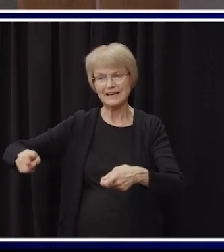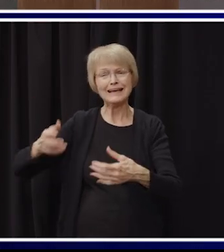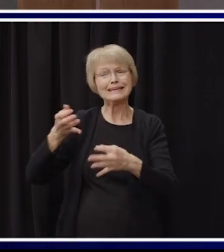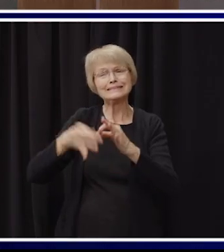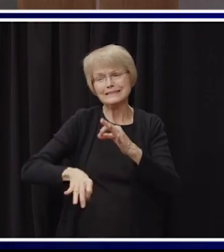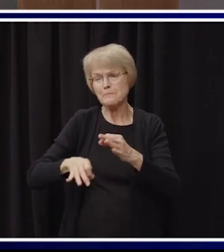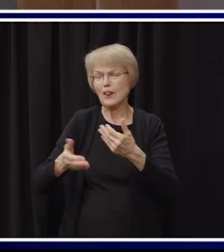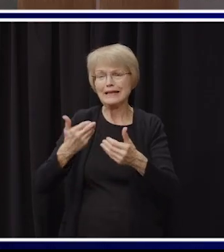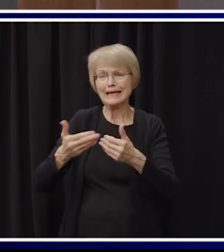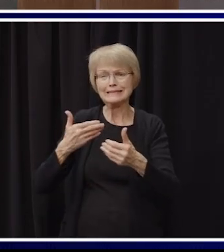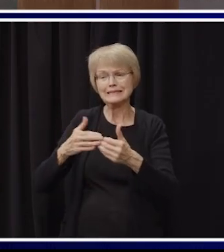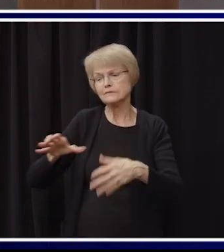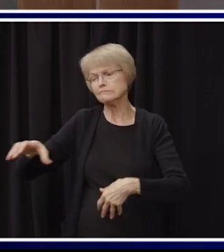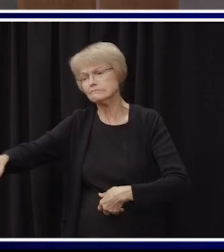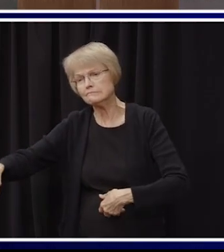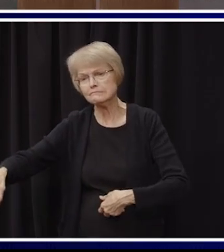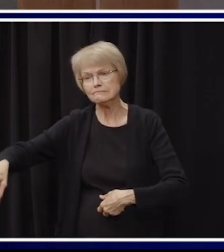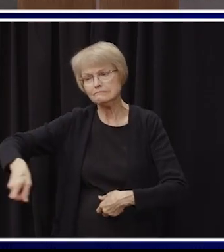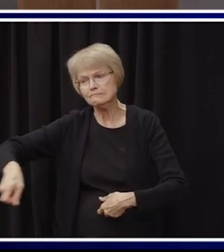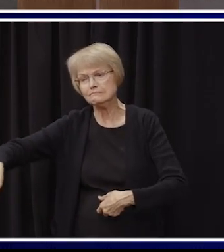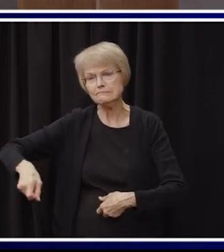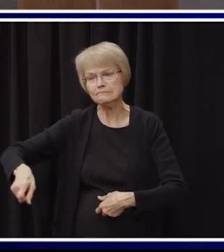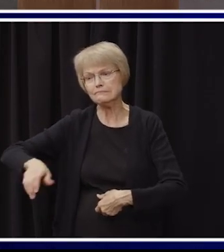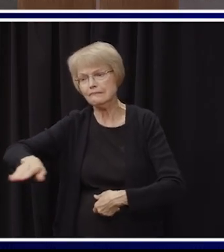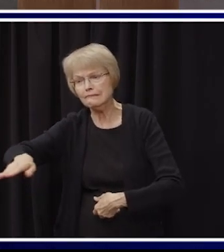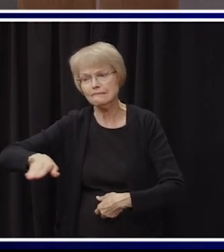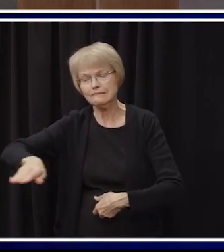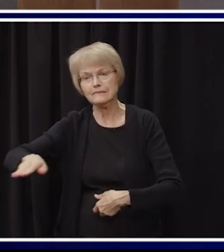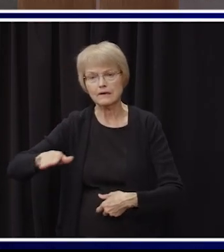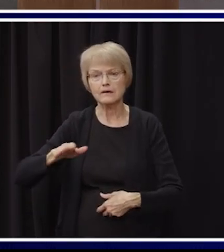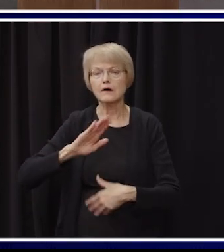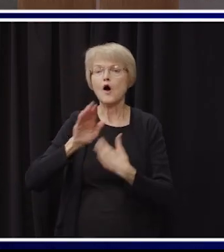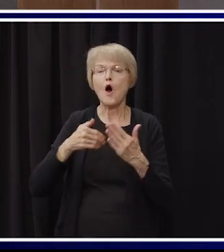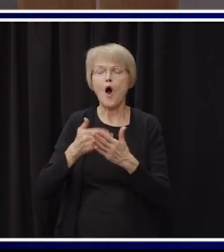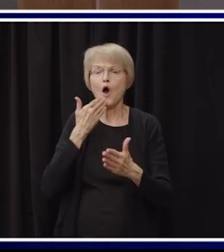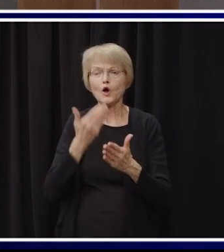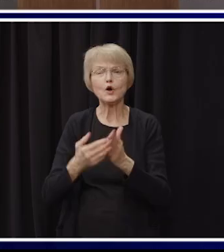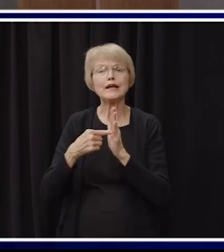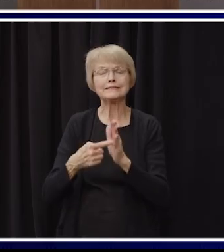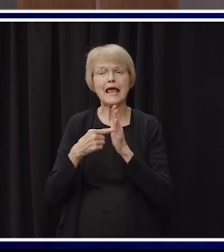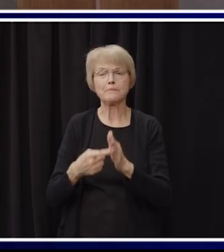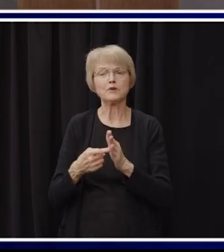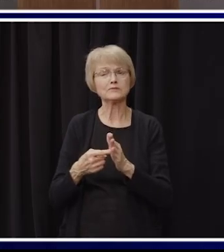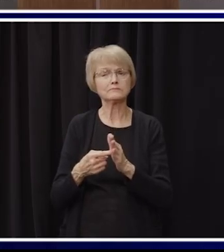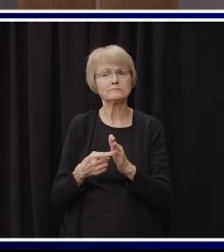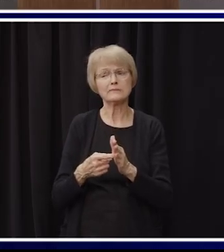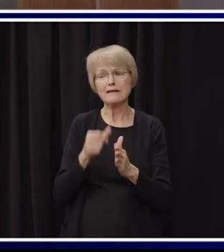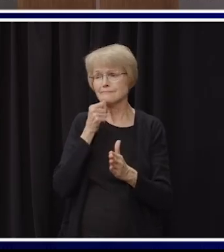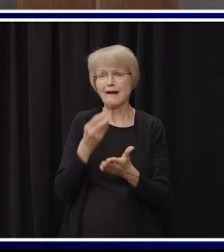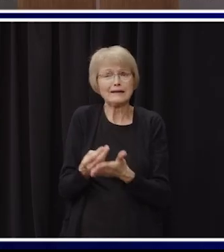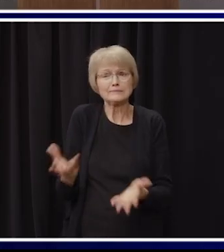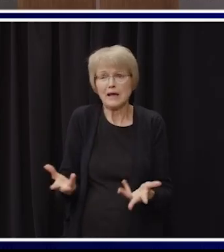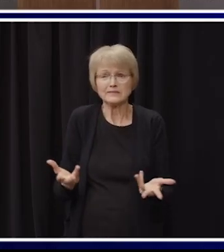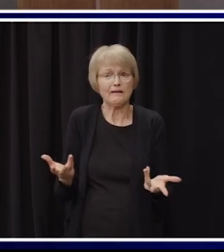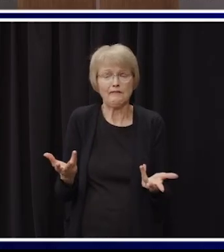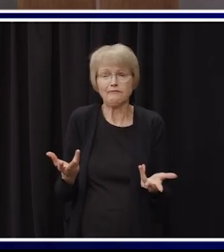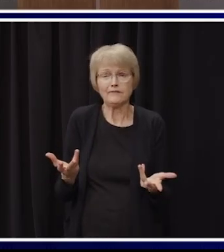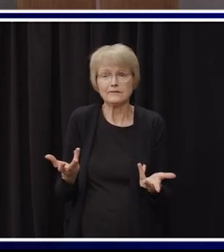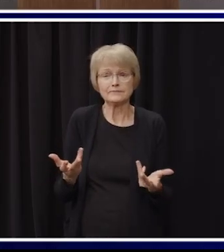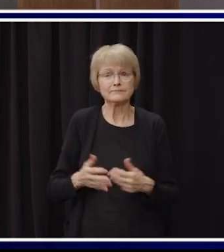to access. Those are all good examples of not expensive